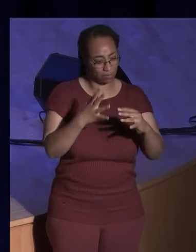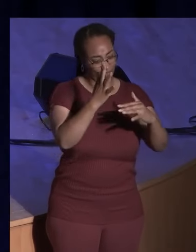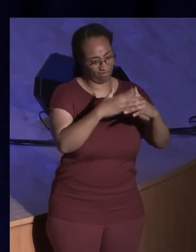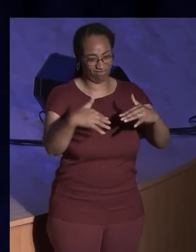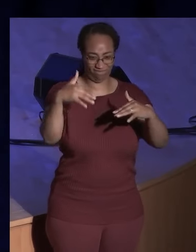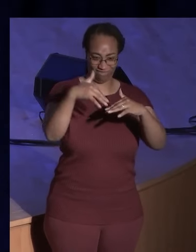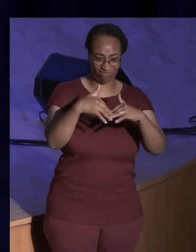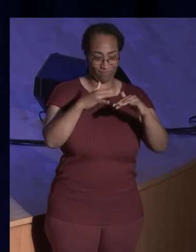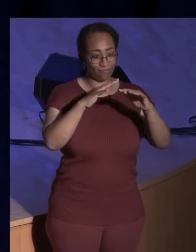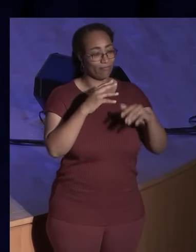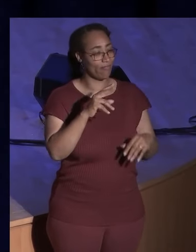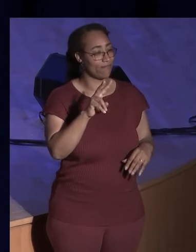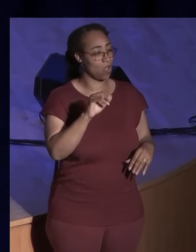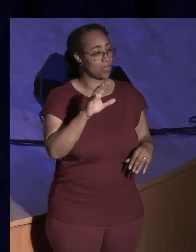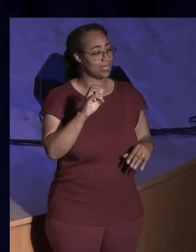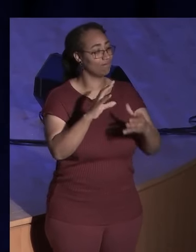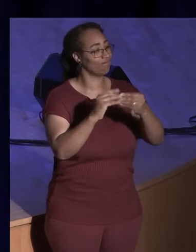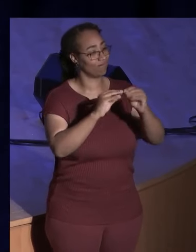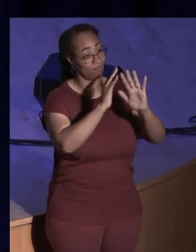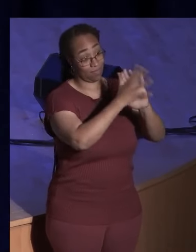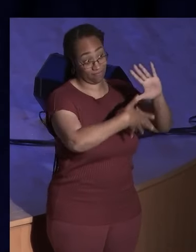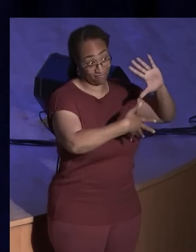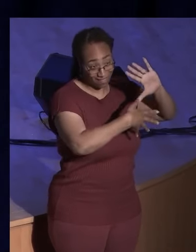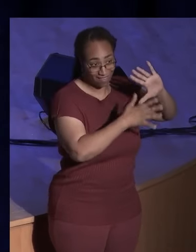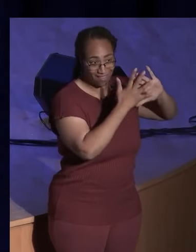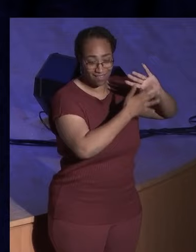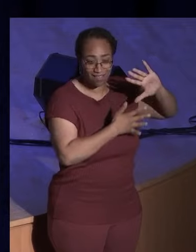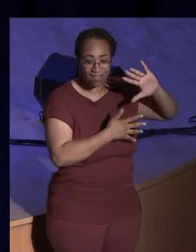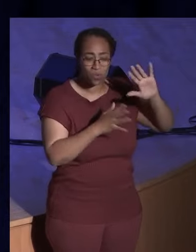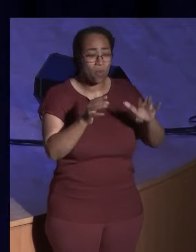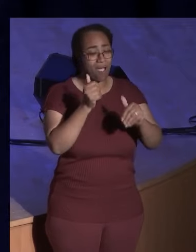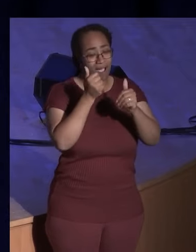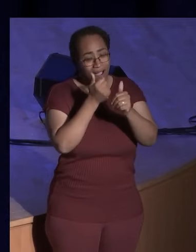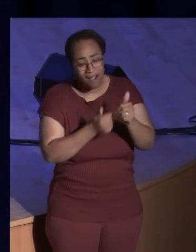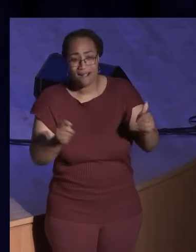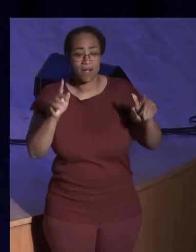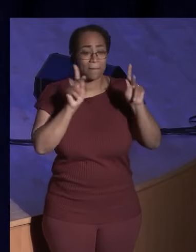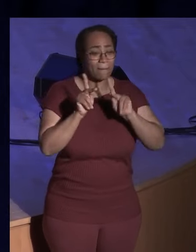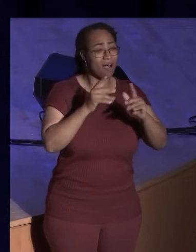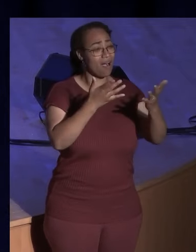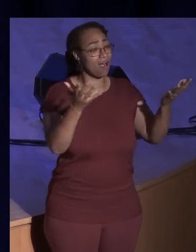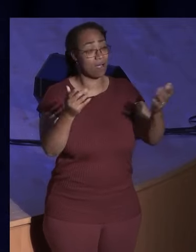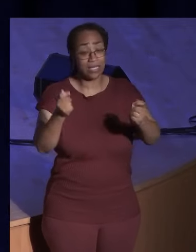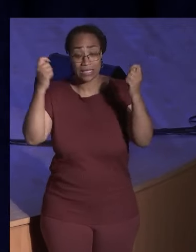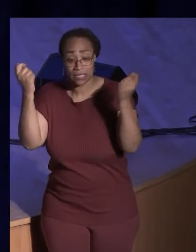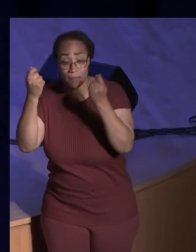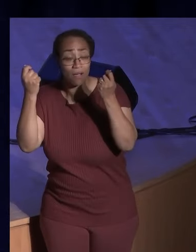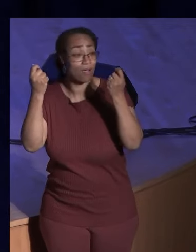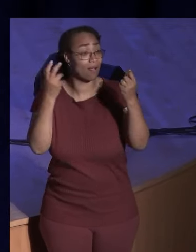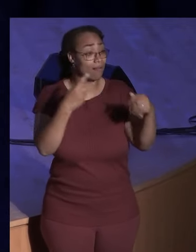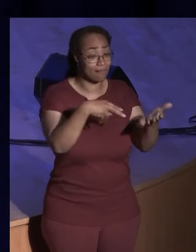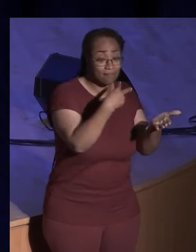Every day that we celebrate, every day that we dance and sing and pray, we strengthen the bonds that